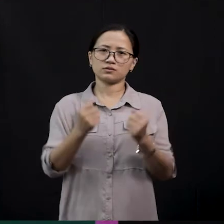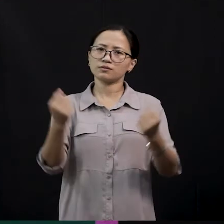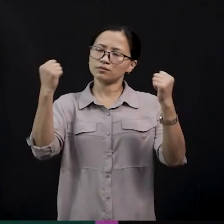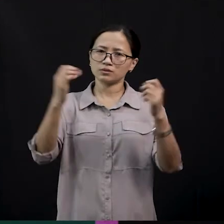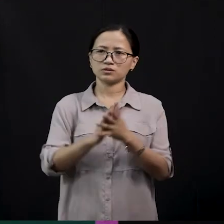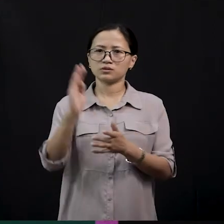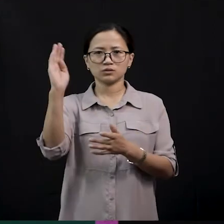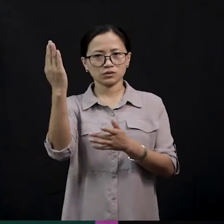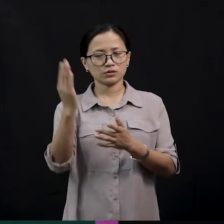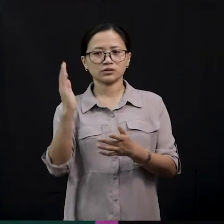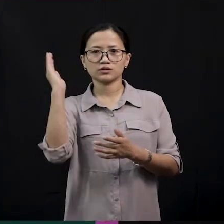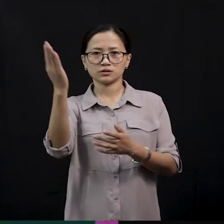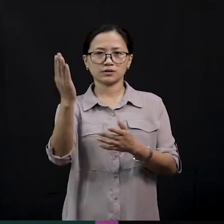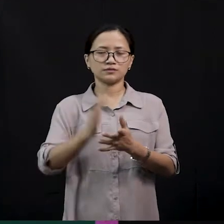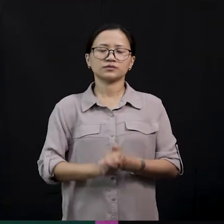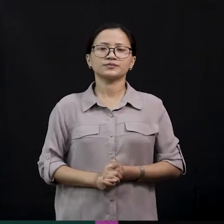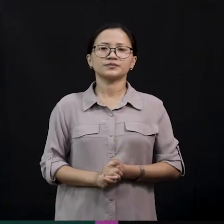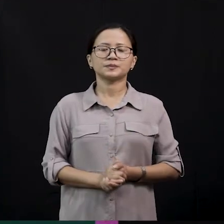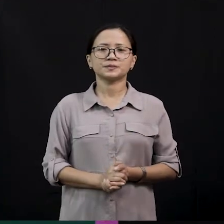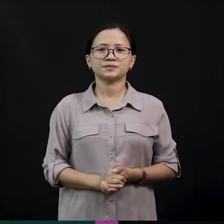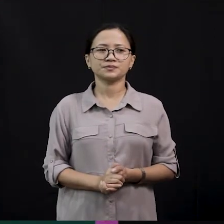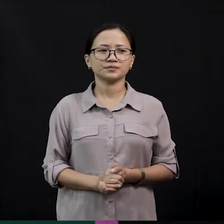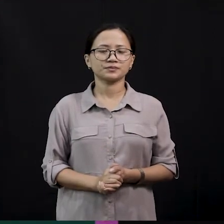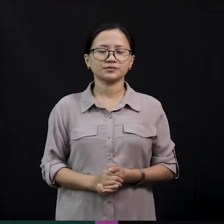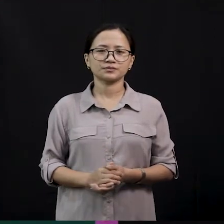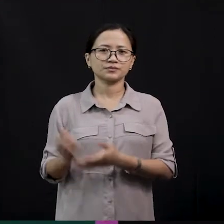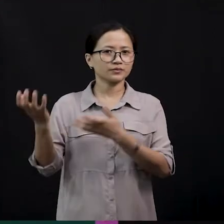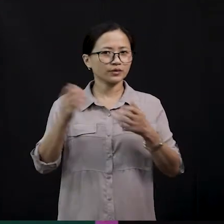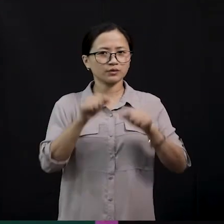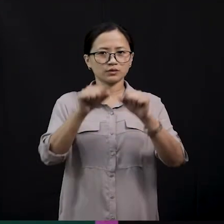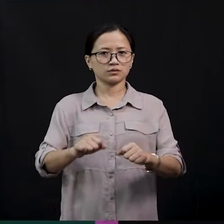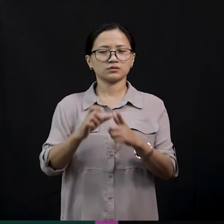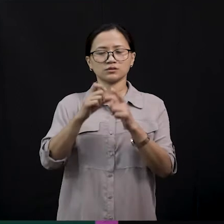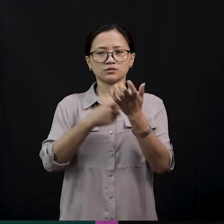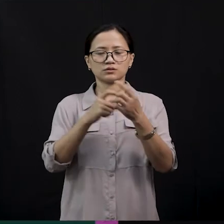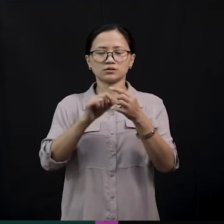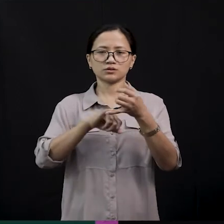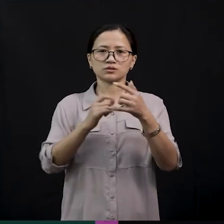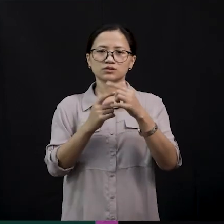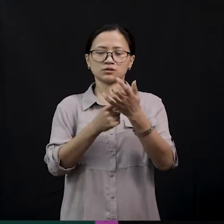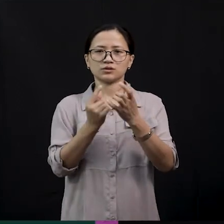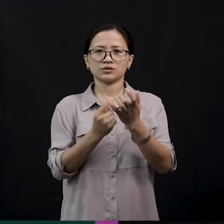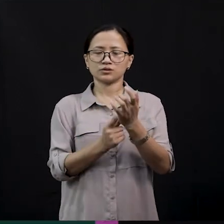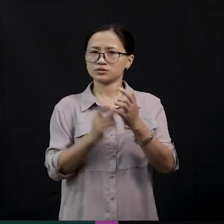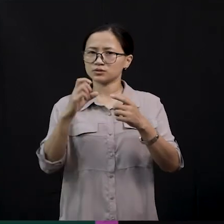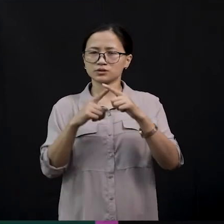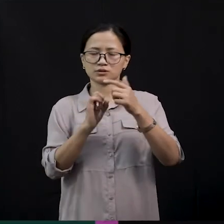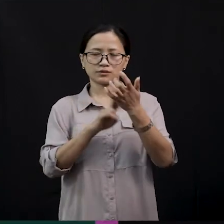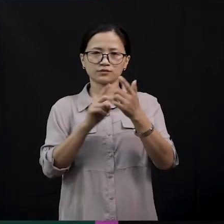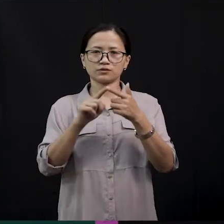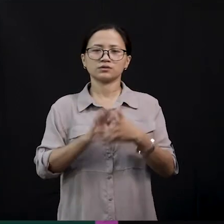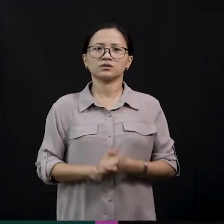a sword in his hand here, referring to the fact that power that can be very destructive. Sword in hand, the king came in